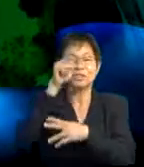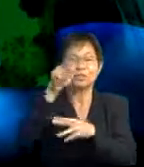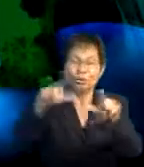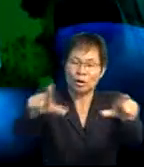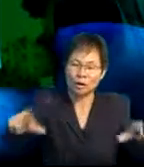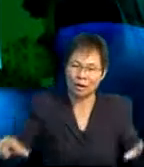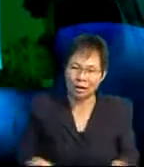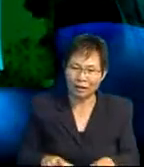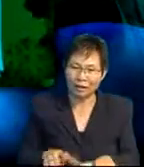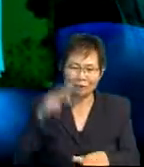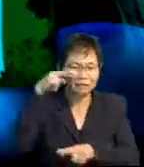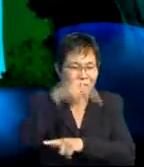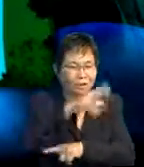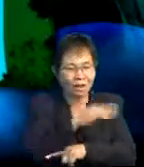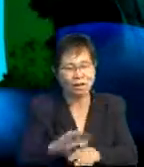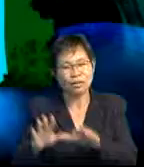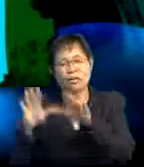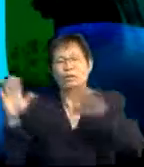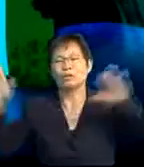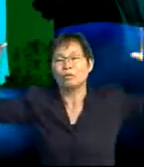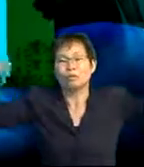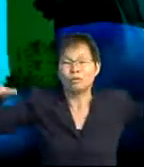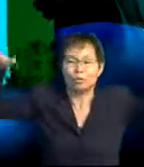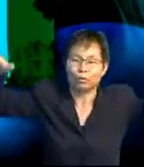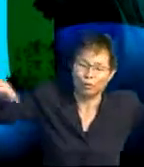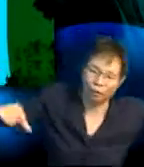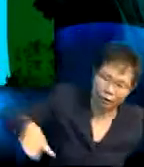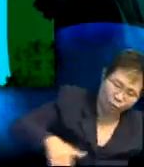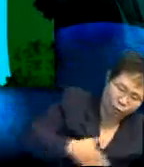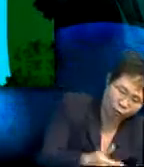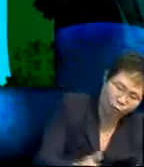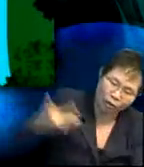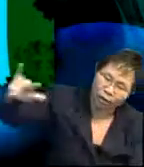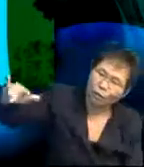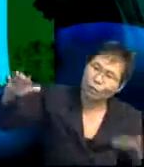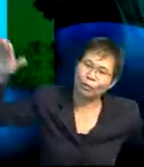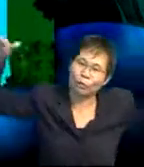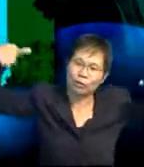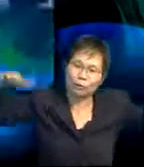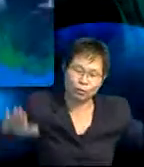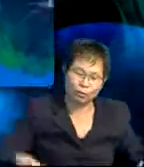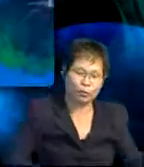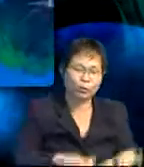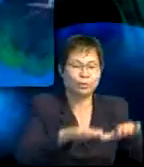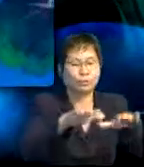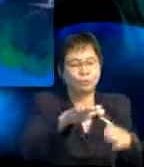a lake below him, and he flew down towards it. He landed on it